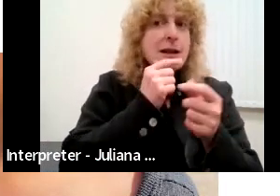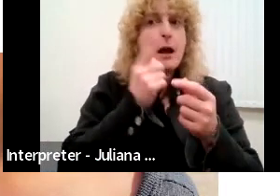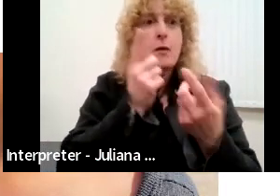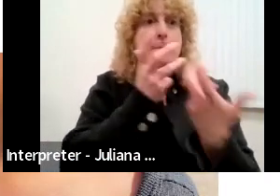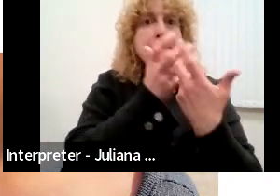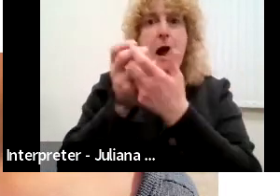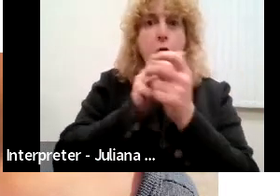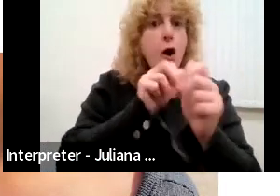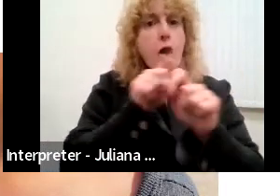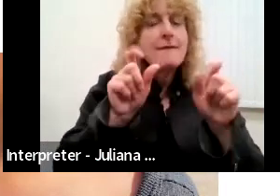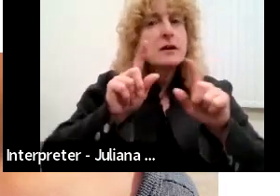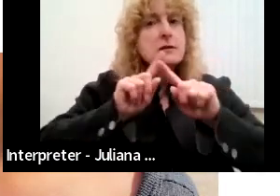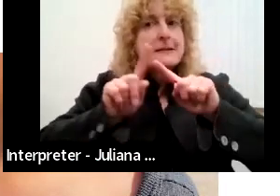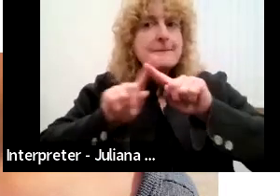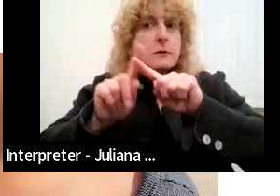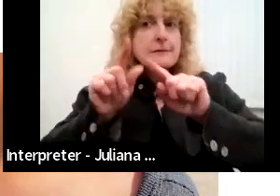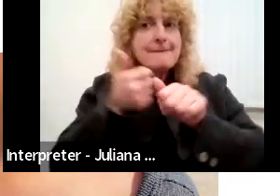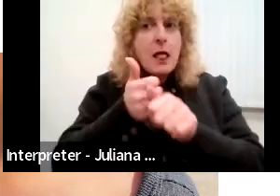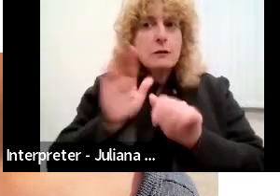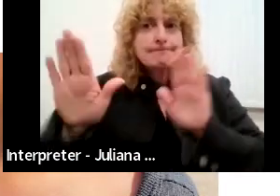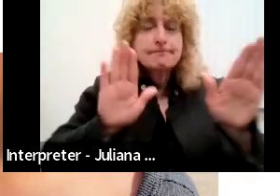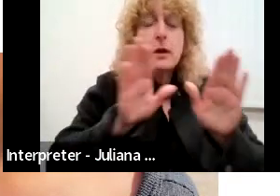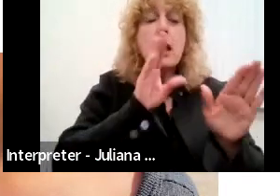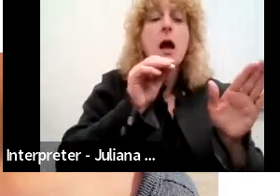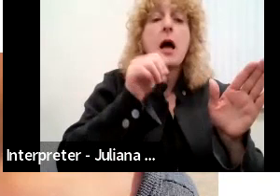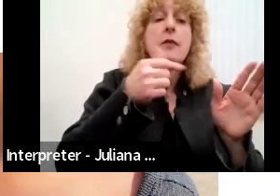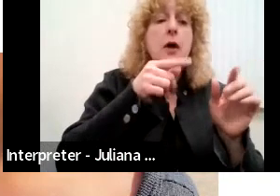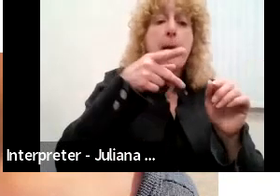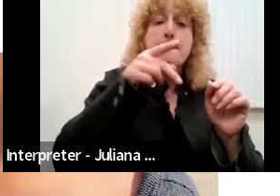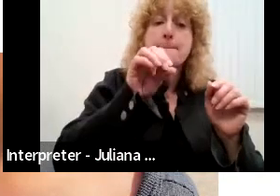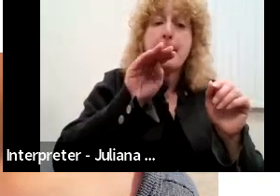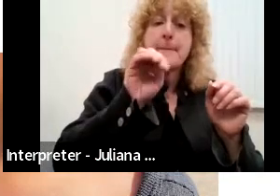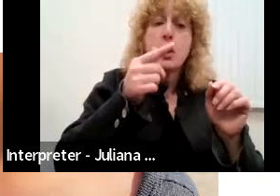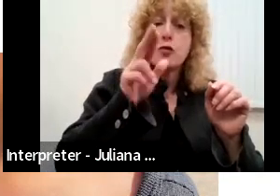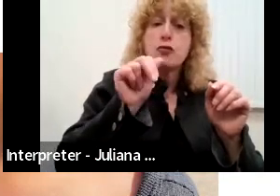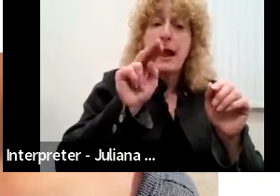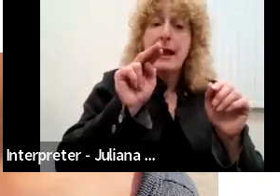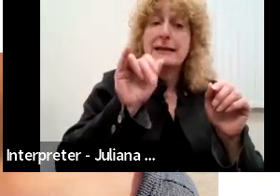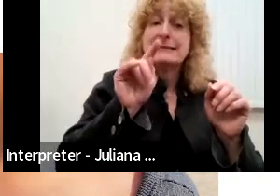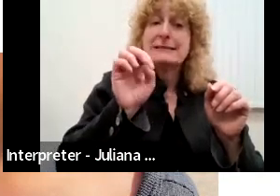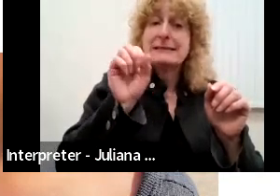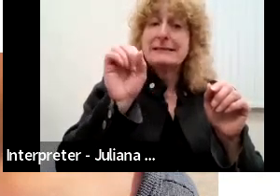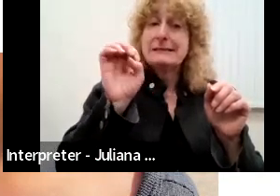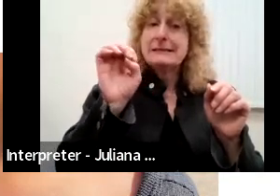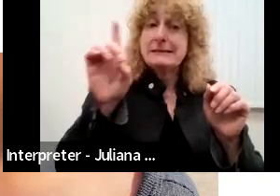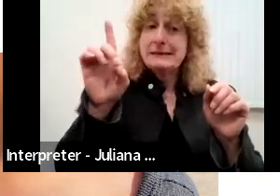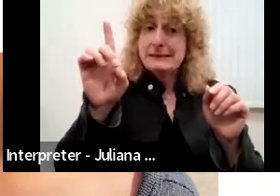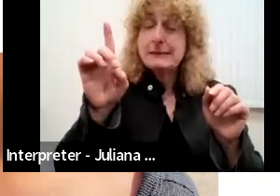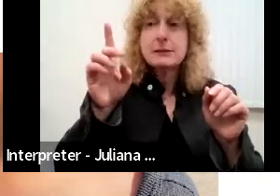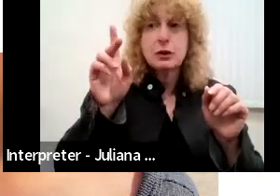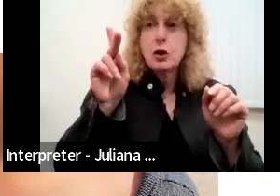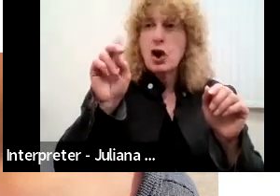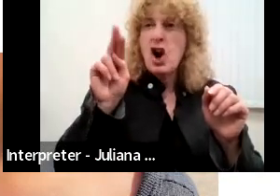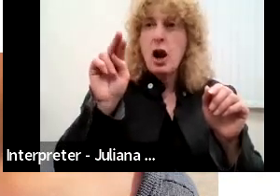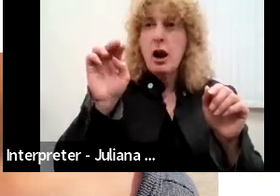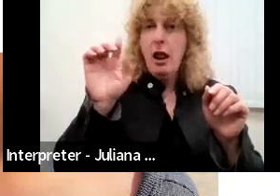important. Pomegranate seeds and sunflower kernels were suggested for people who need more of a pop, but moderation can get tricky if needs